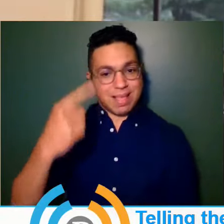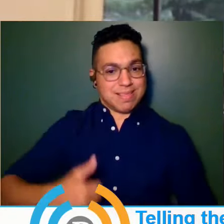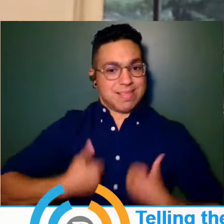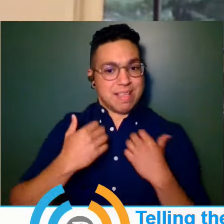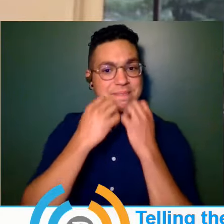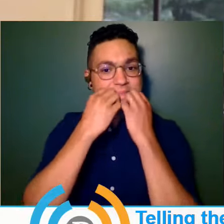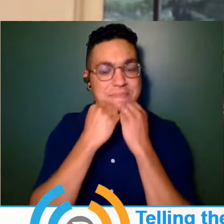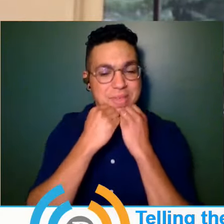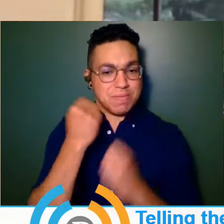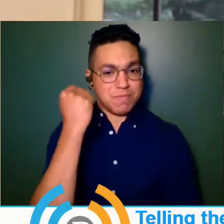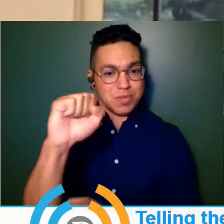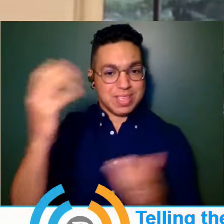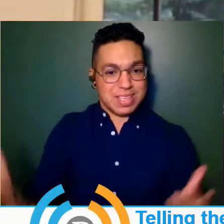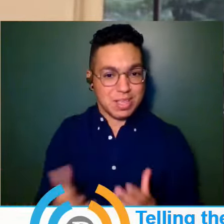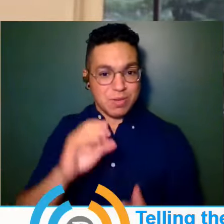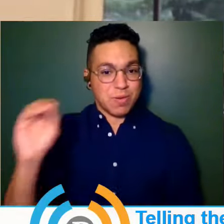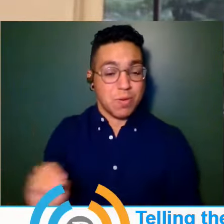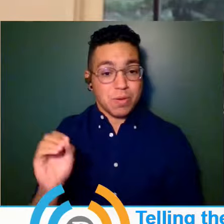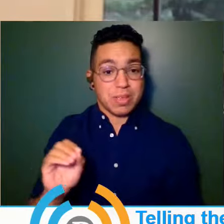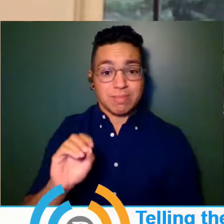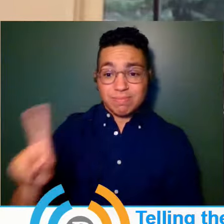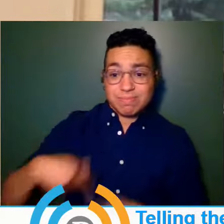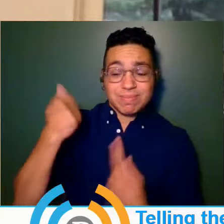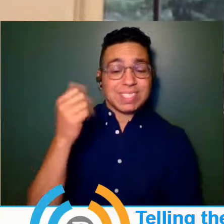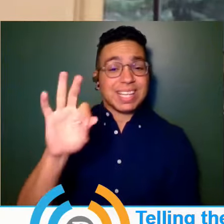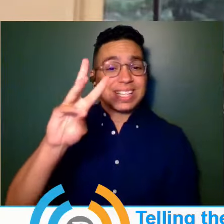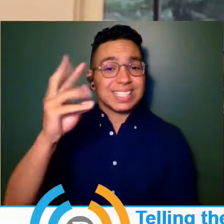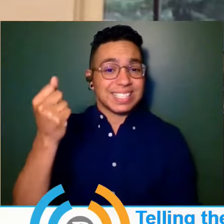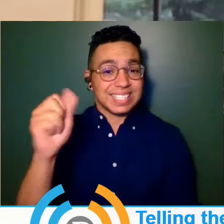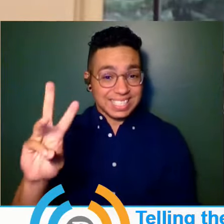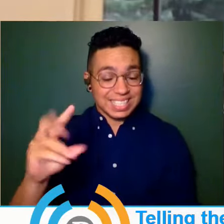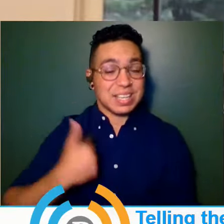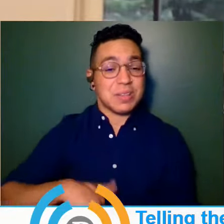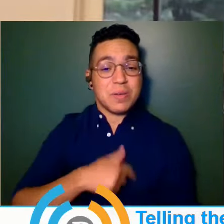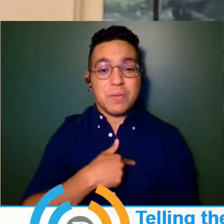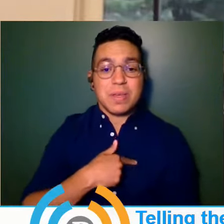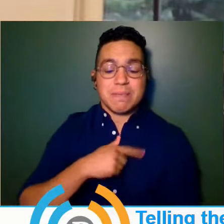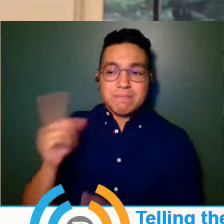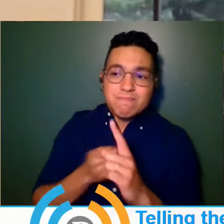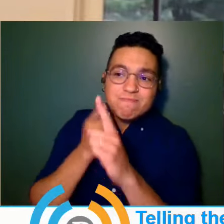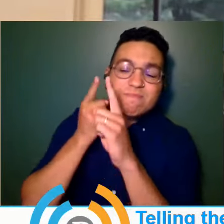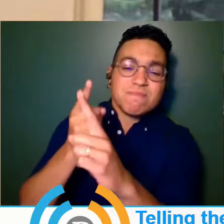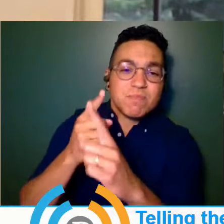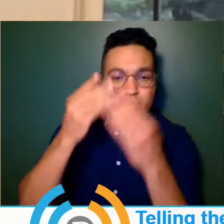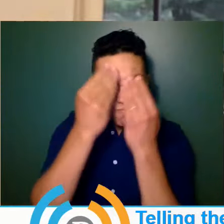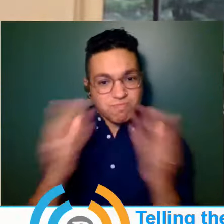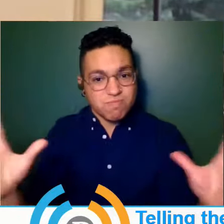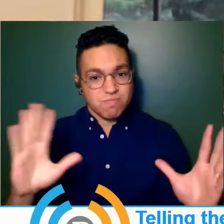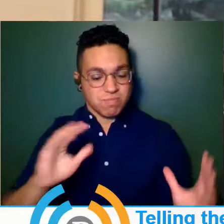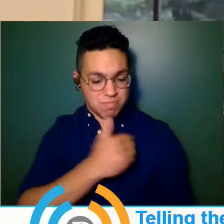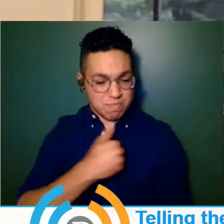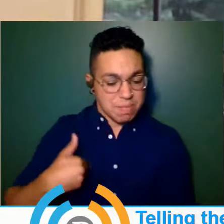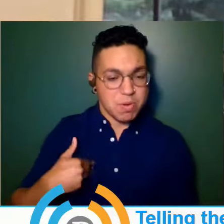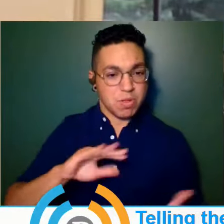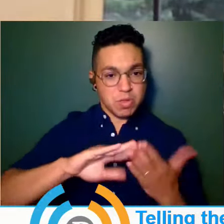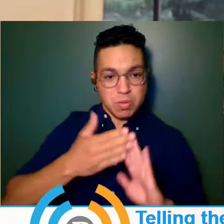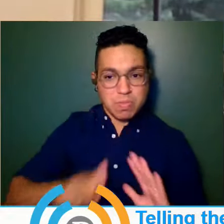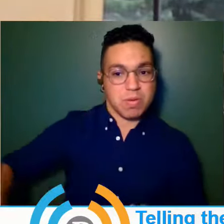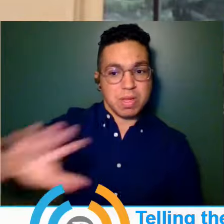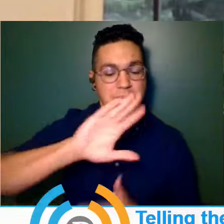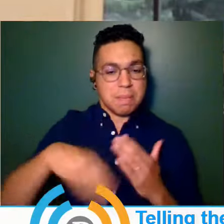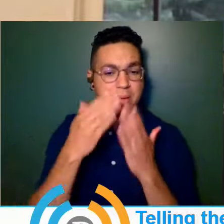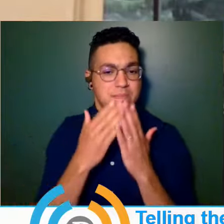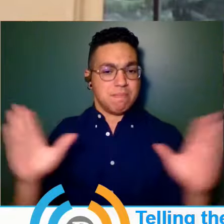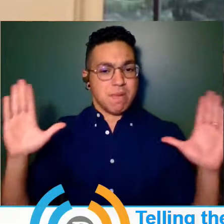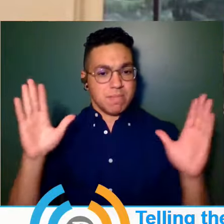of City Club's mission to inform its members and the community in public matters. Today, City Club is creating a dynamic,